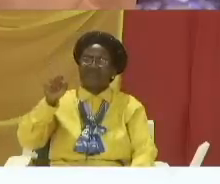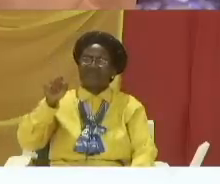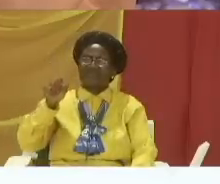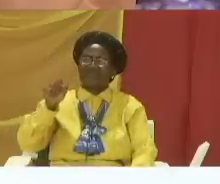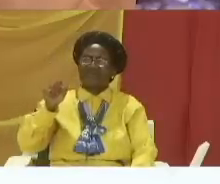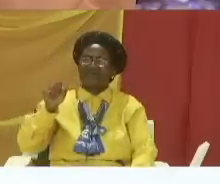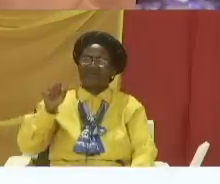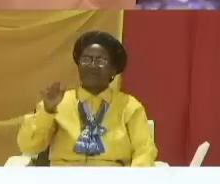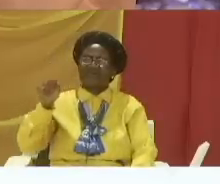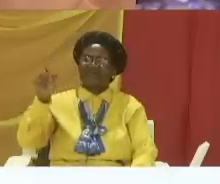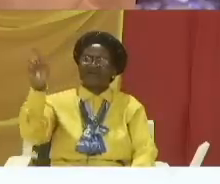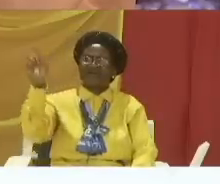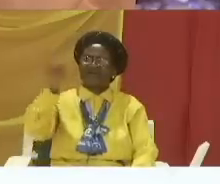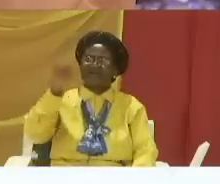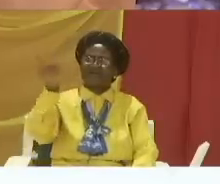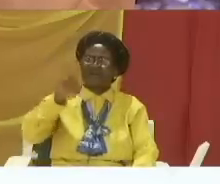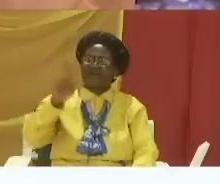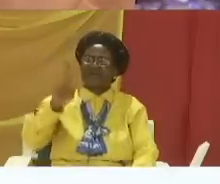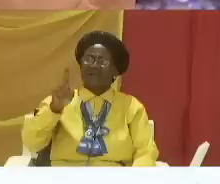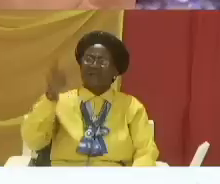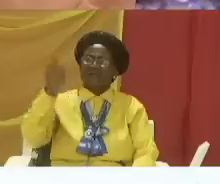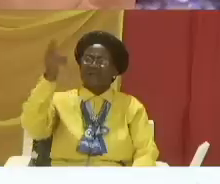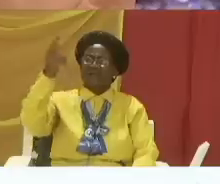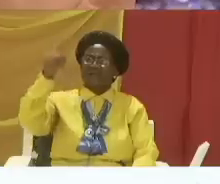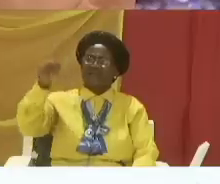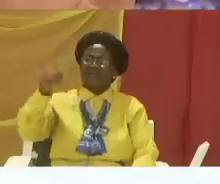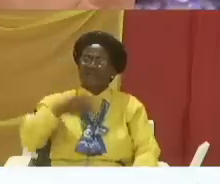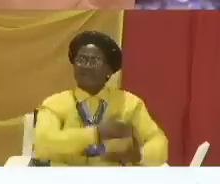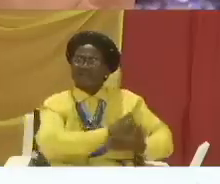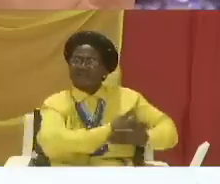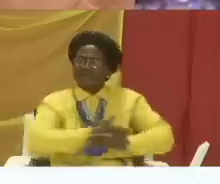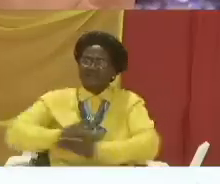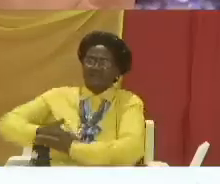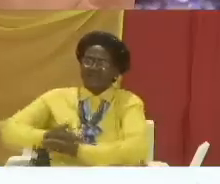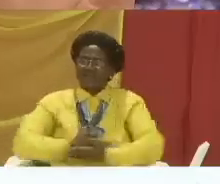where the babies are no longer moving,